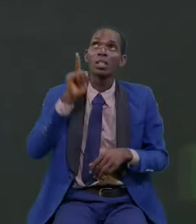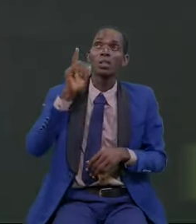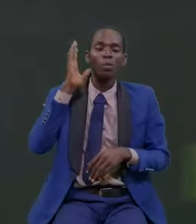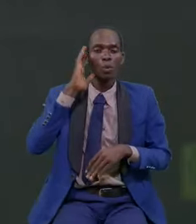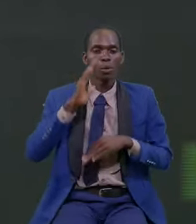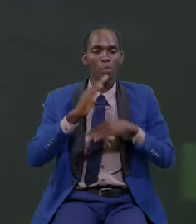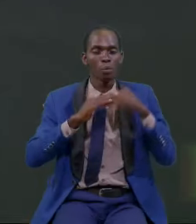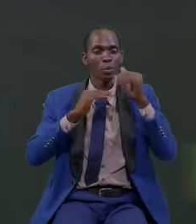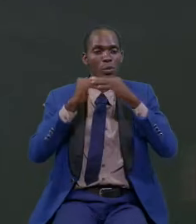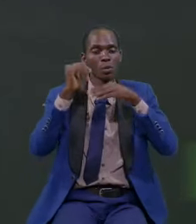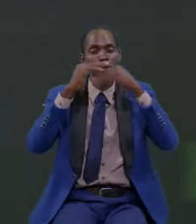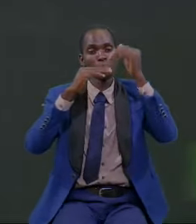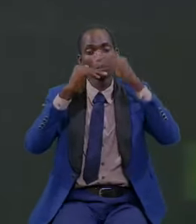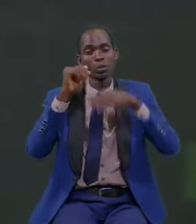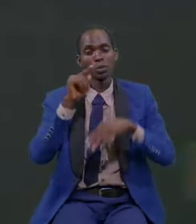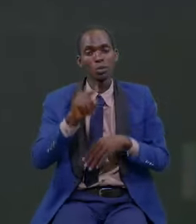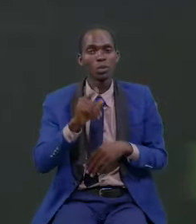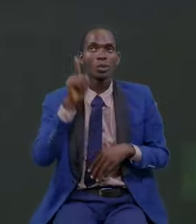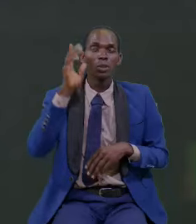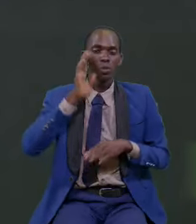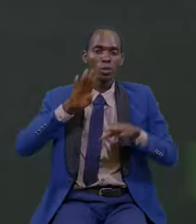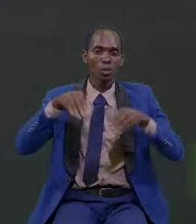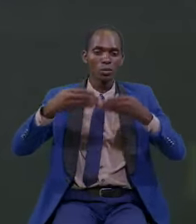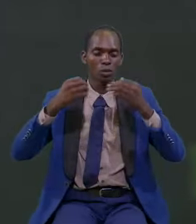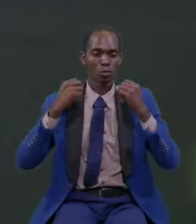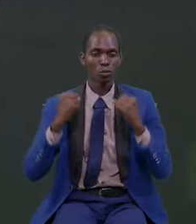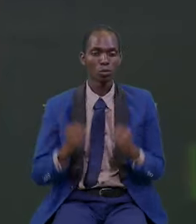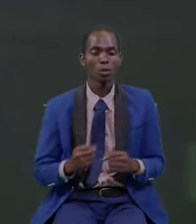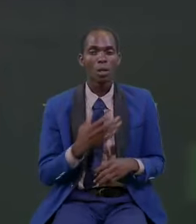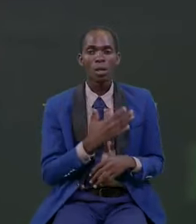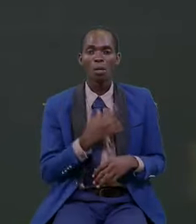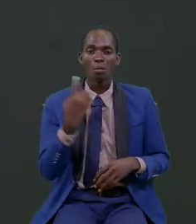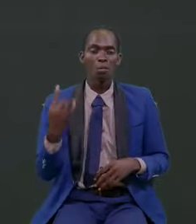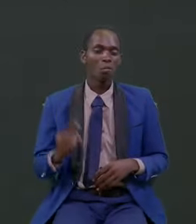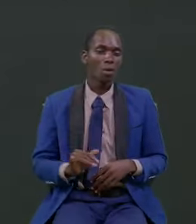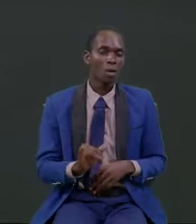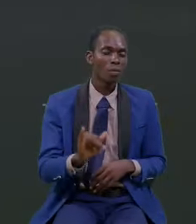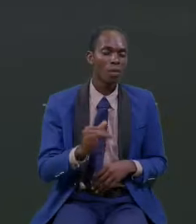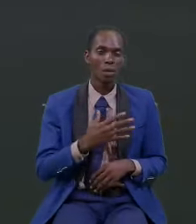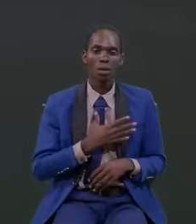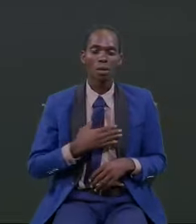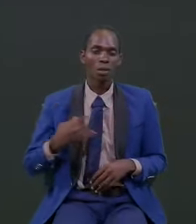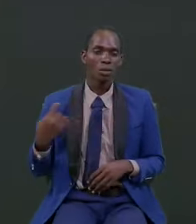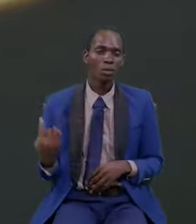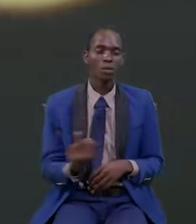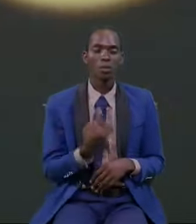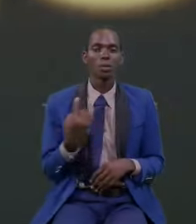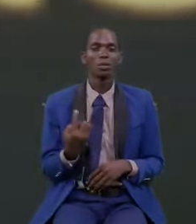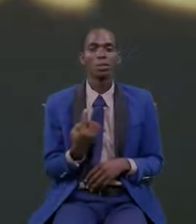He will strengthen you. And forever and ever, if you